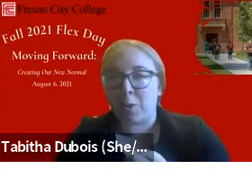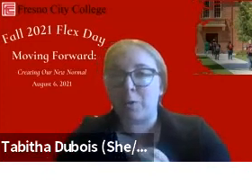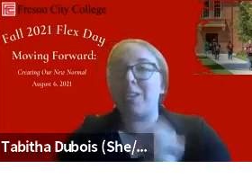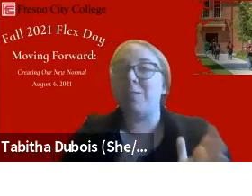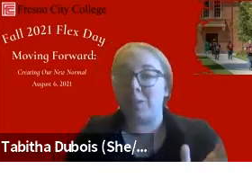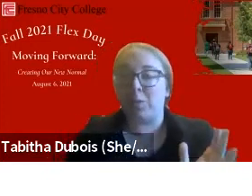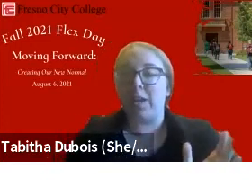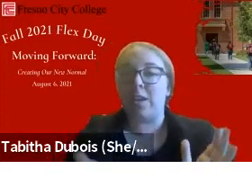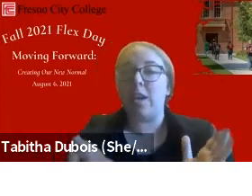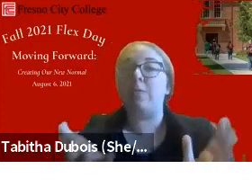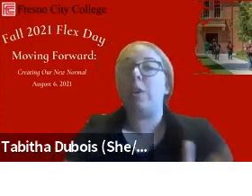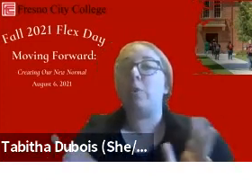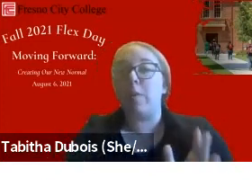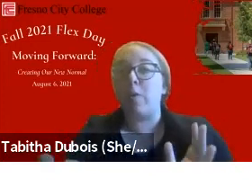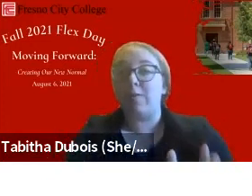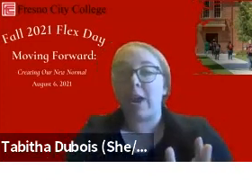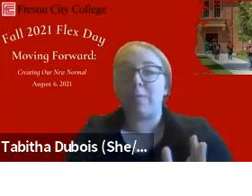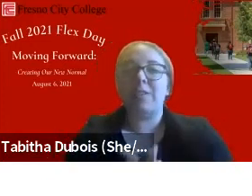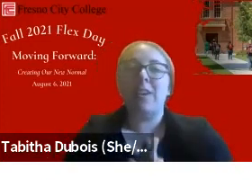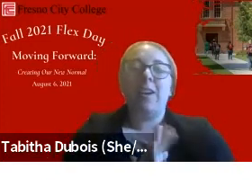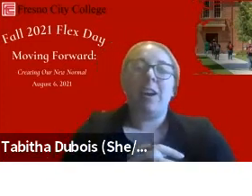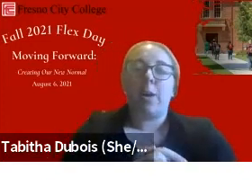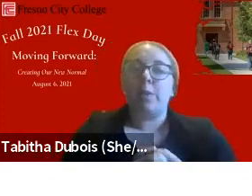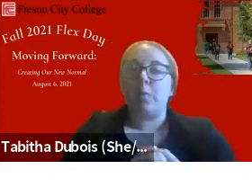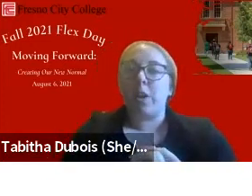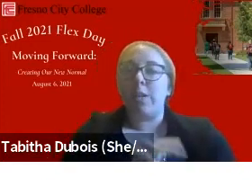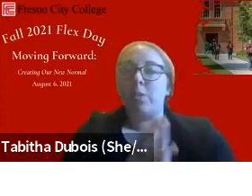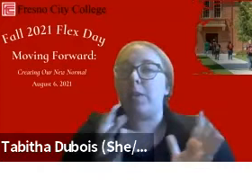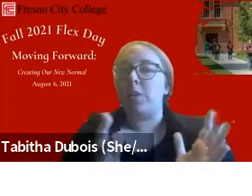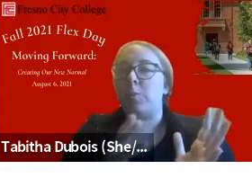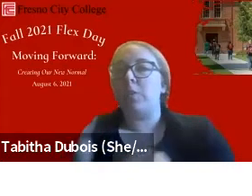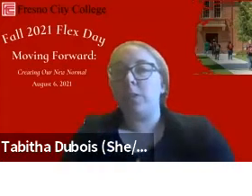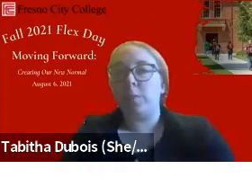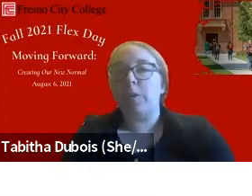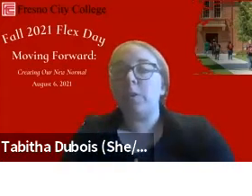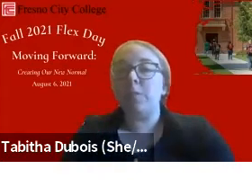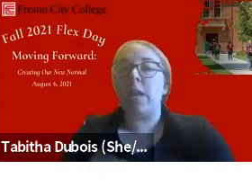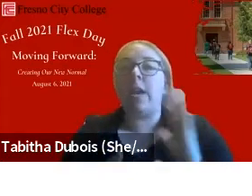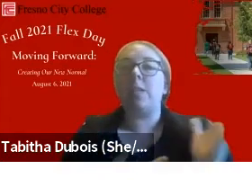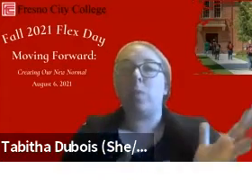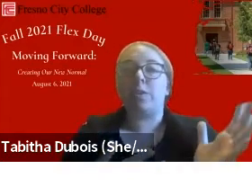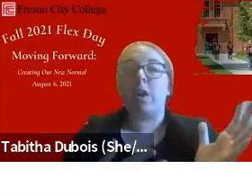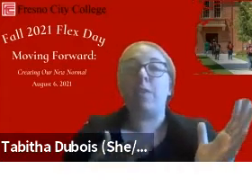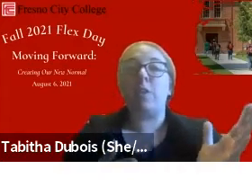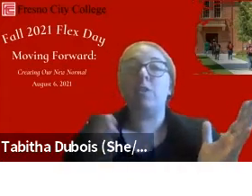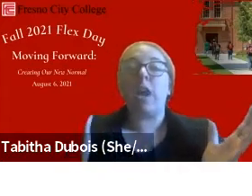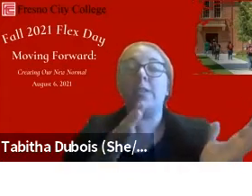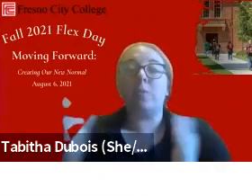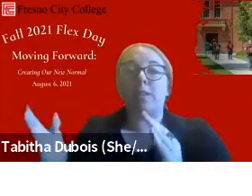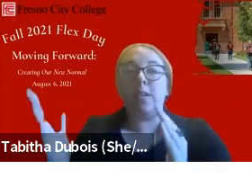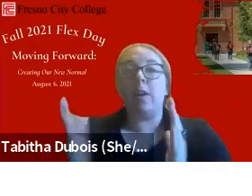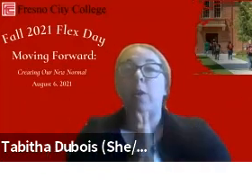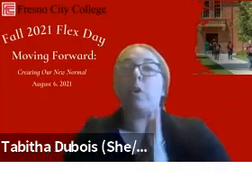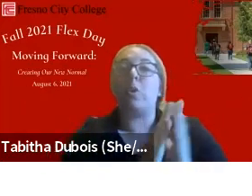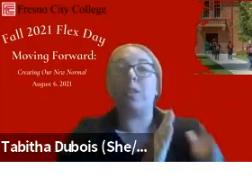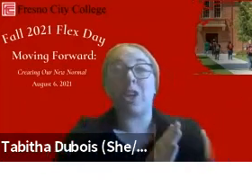sure the interpreter is visible if you're in a remote environment. So you got to make sure that the interpreter is visible in the Zoom setting as well as yourself. And as